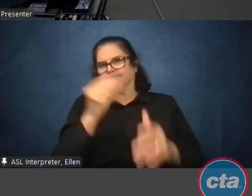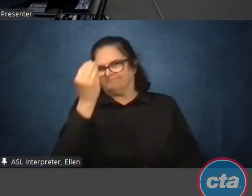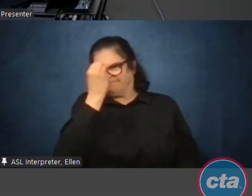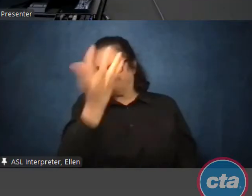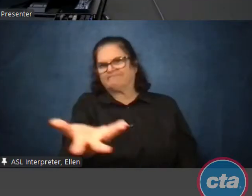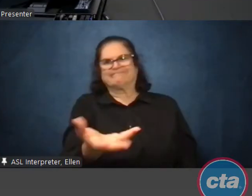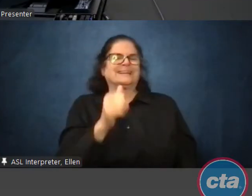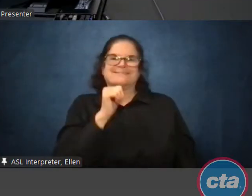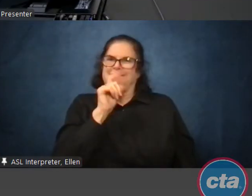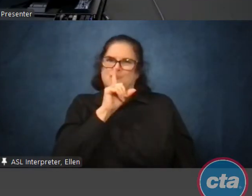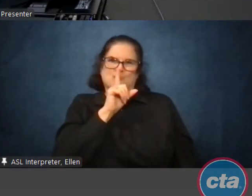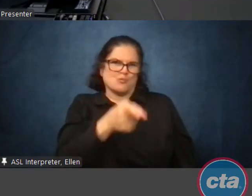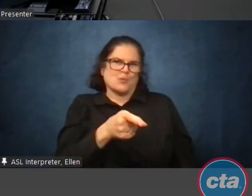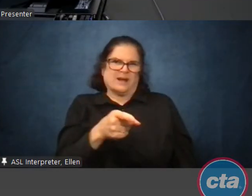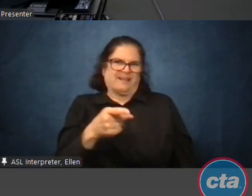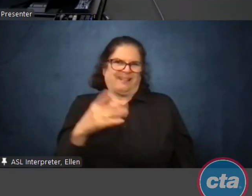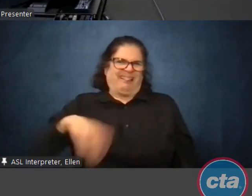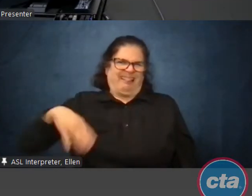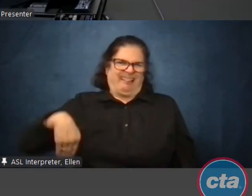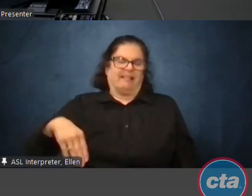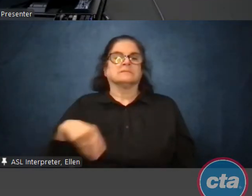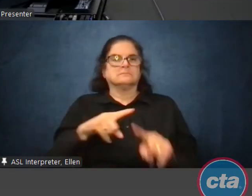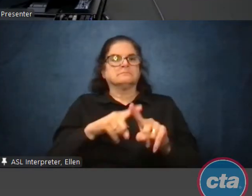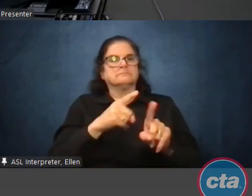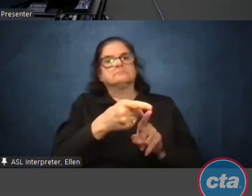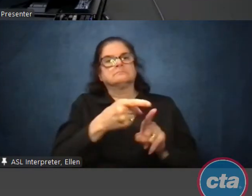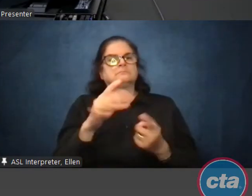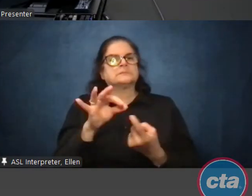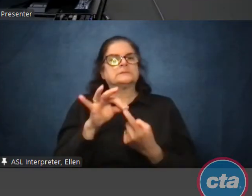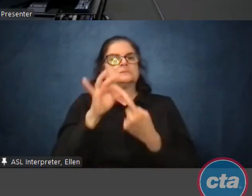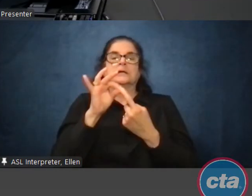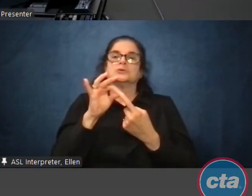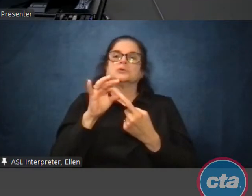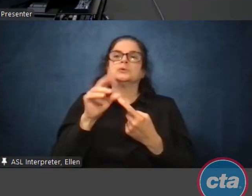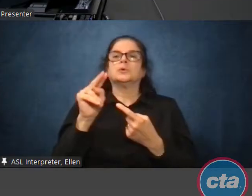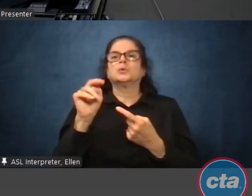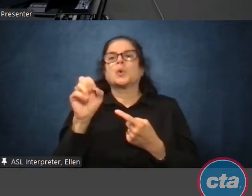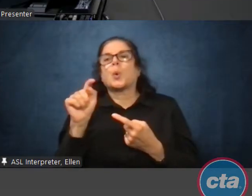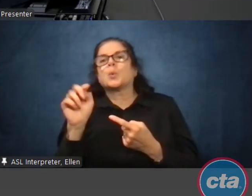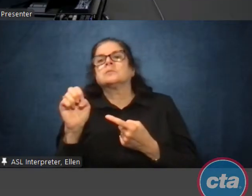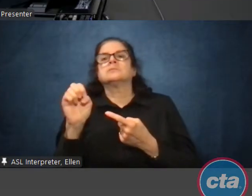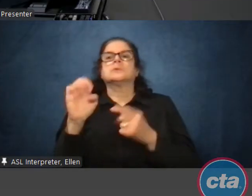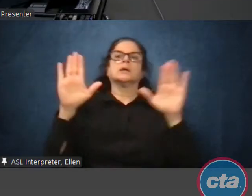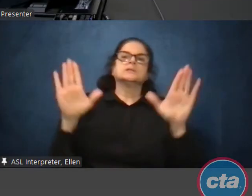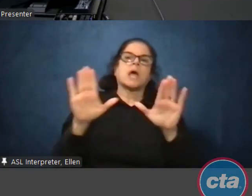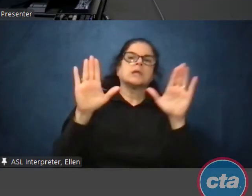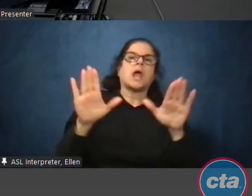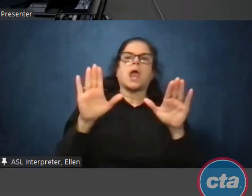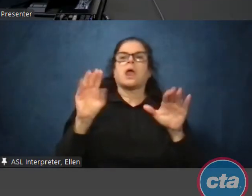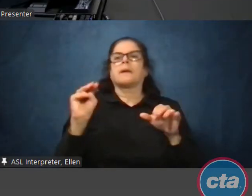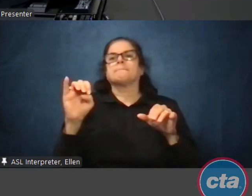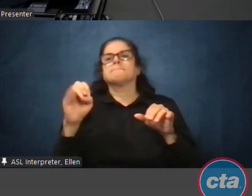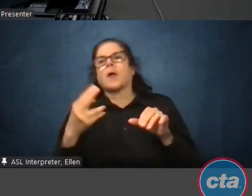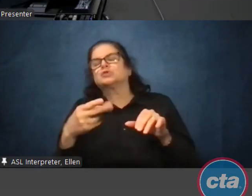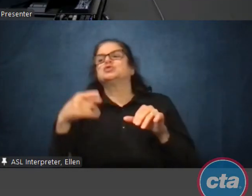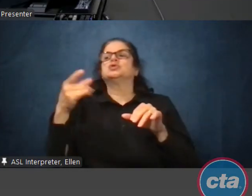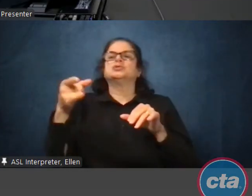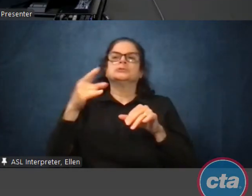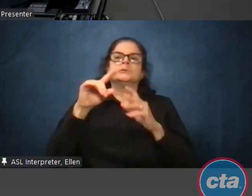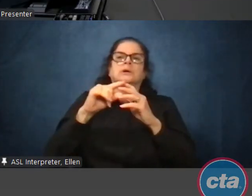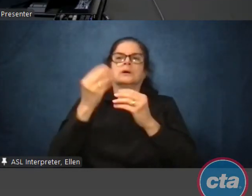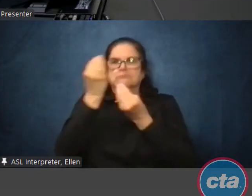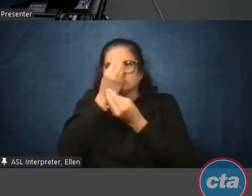is not an alert that actually exists at the moment. Special note, beginning Sunday, March 23rd, updated schedules go into effect on some CTA bus routes.